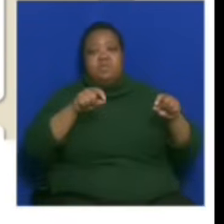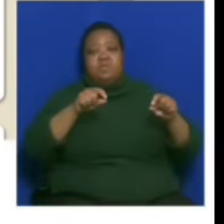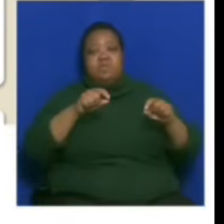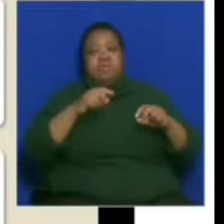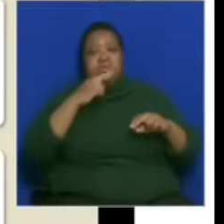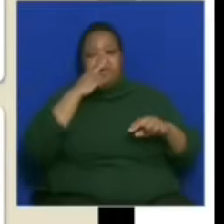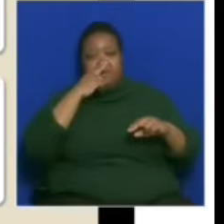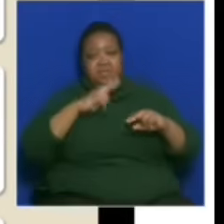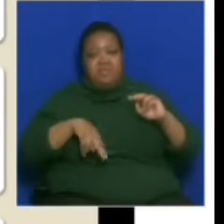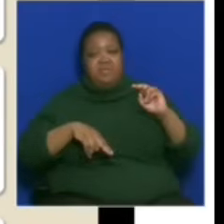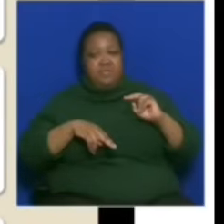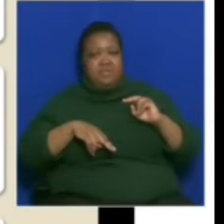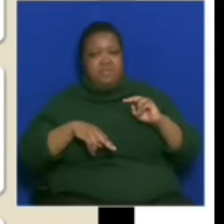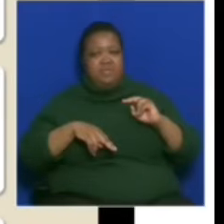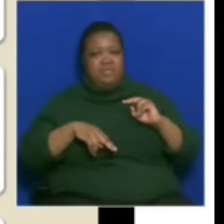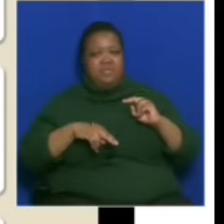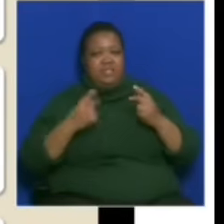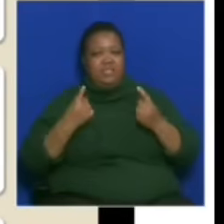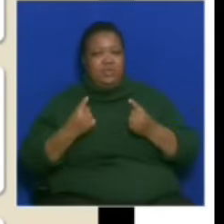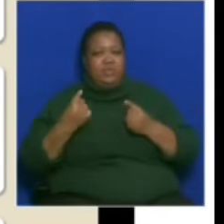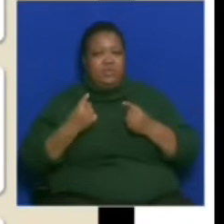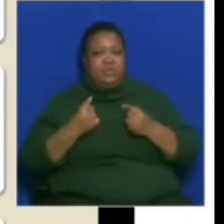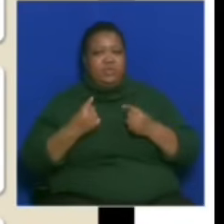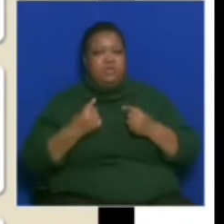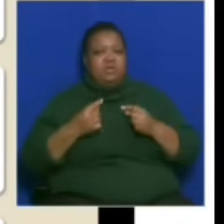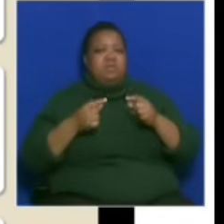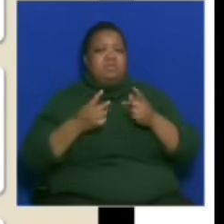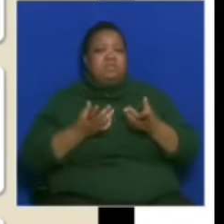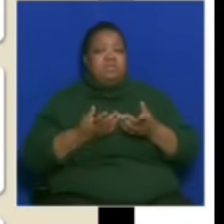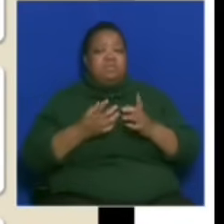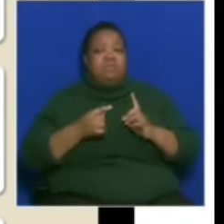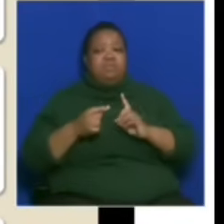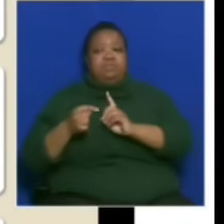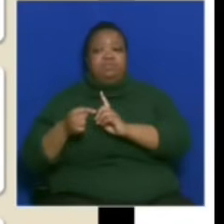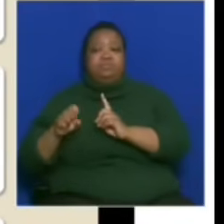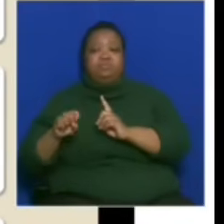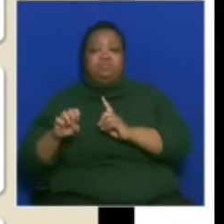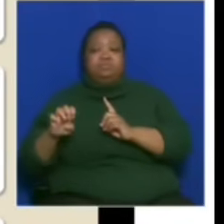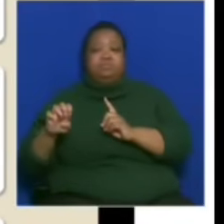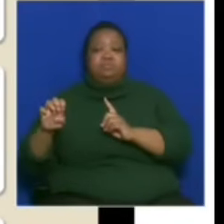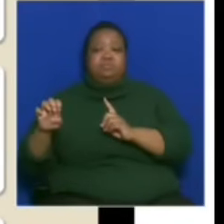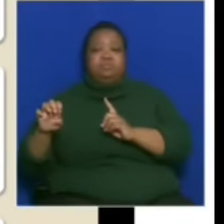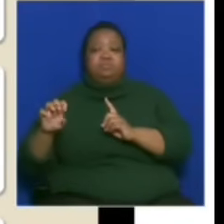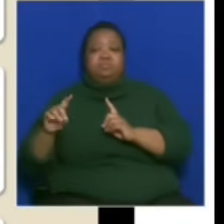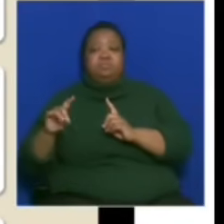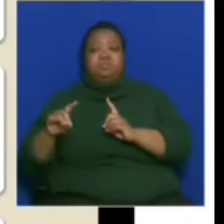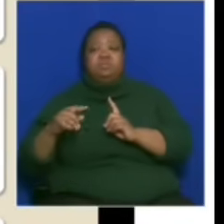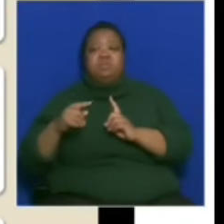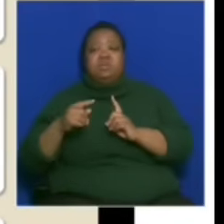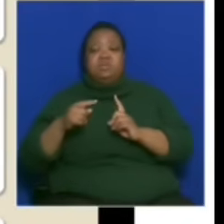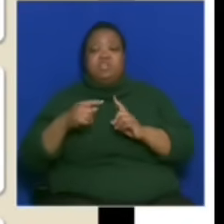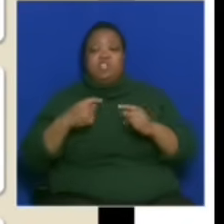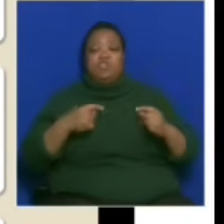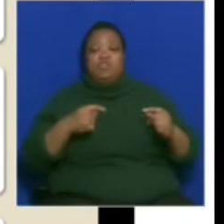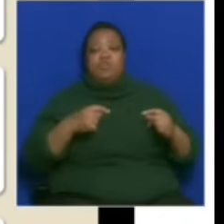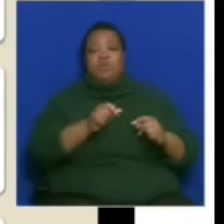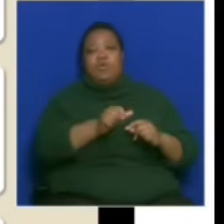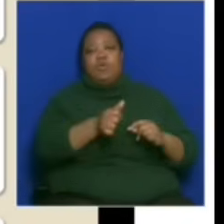store. This is all Mr. Sayed, and he says next week they're going to pounce on the bond store. So he's been given advance